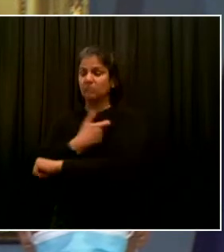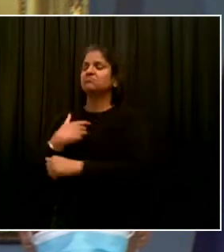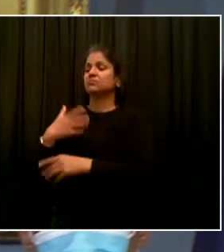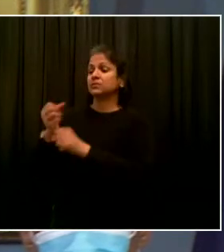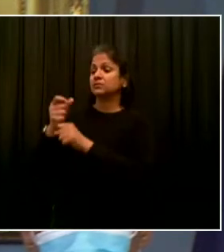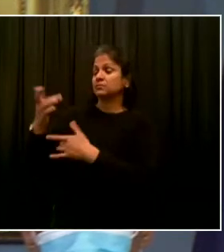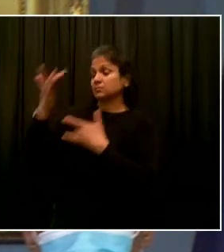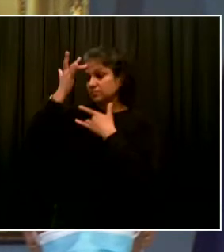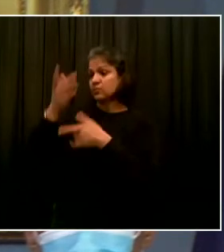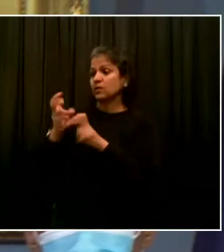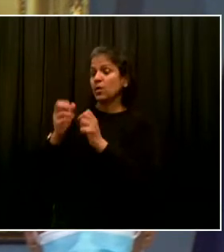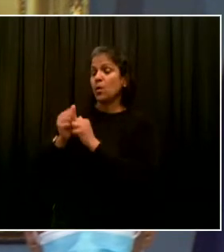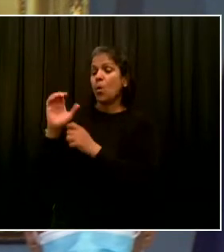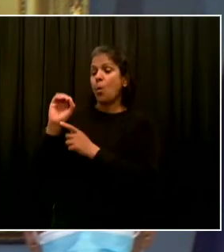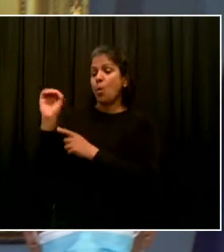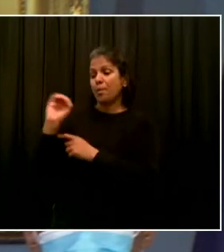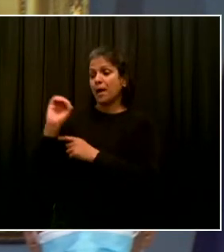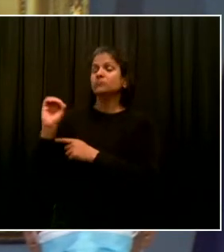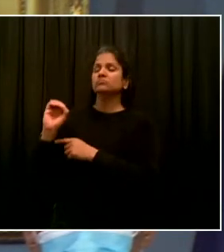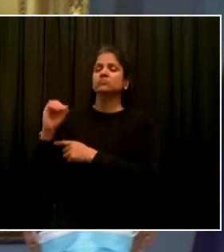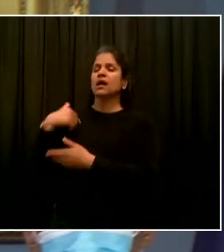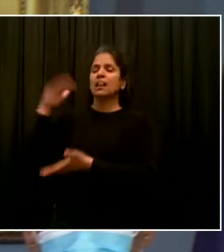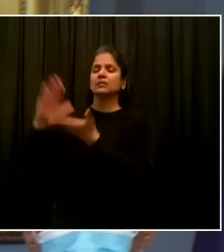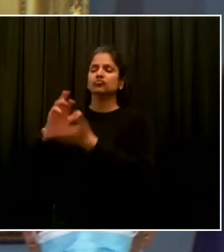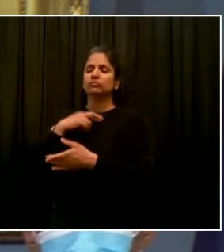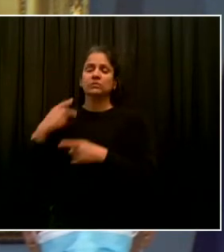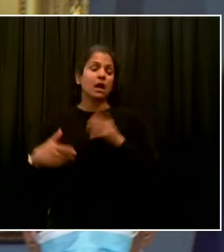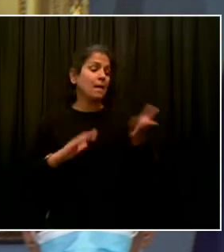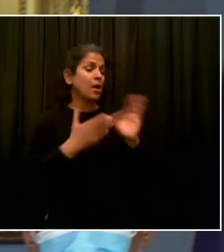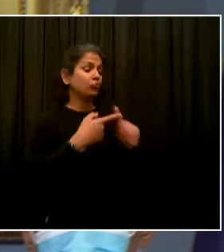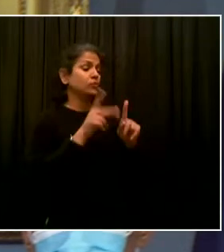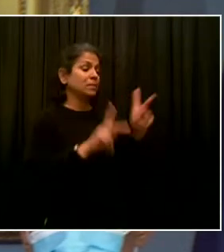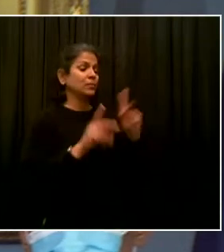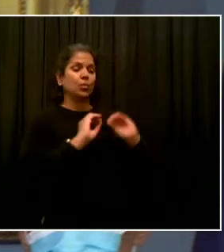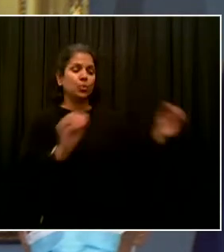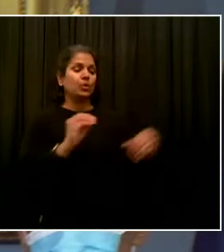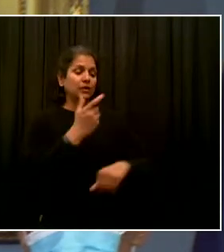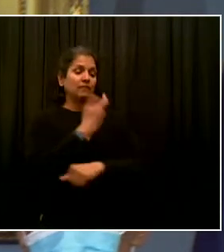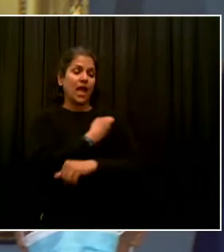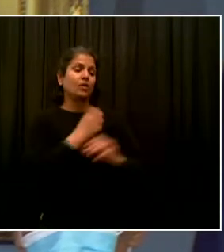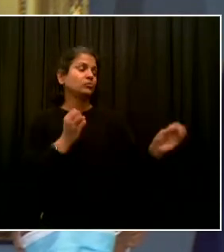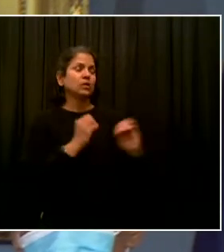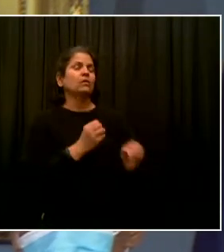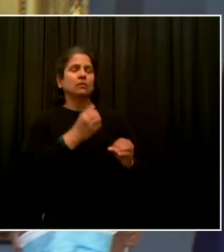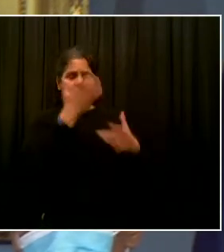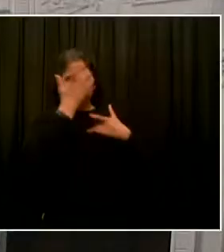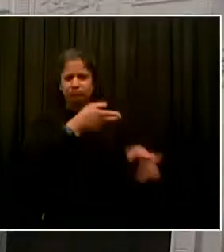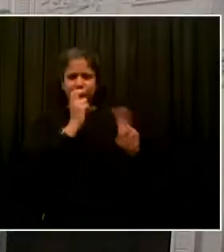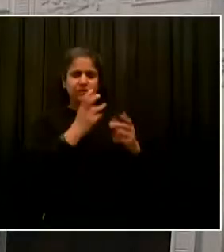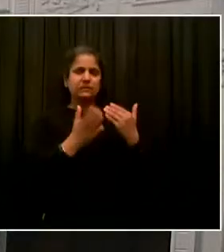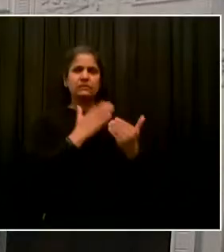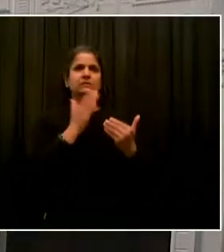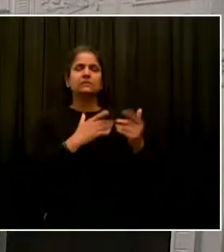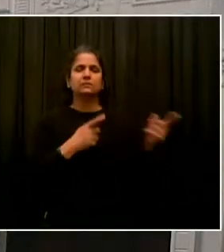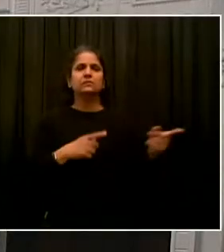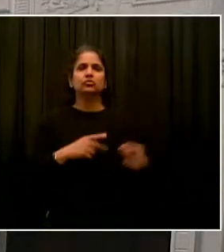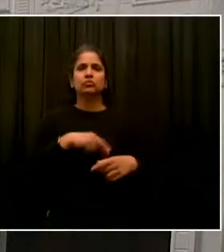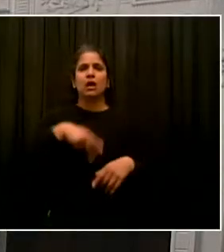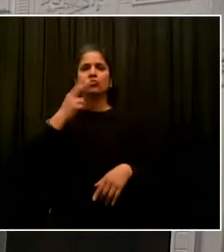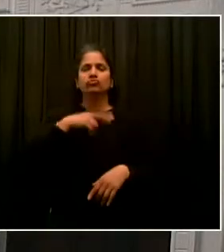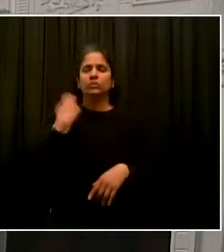relative, taking into account the same vaccination status. Two questions on that point. The city's booster rate is give or take